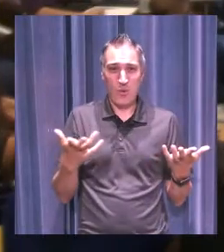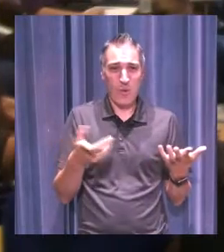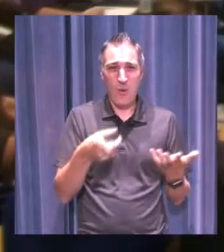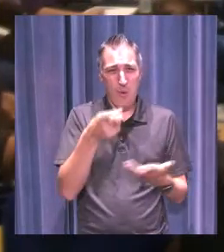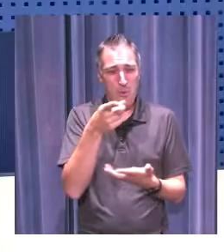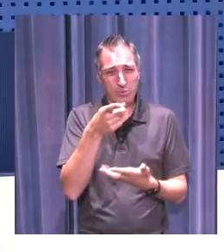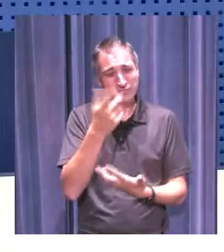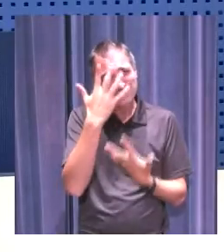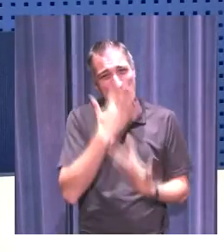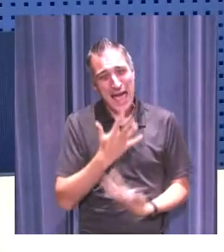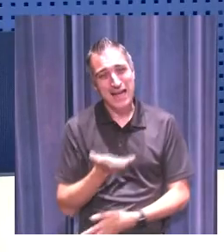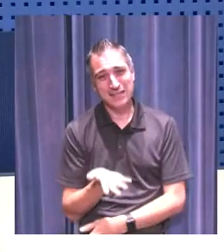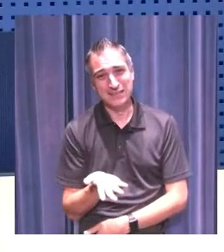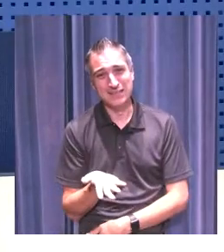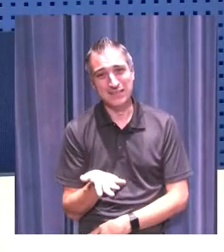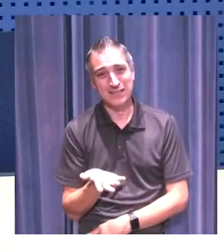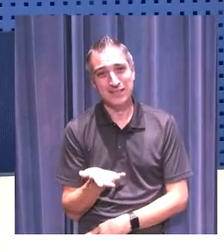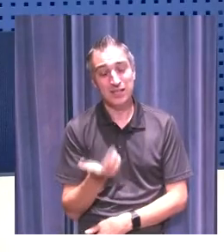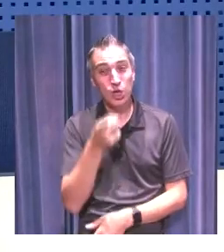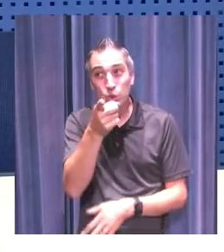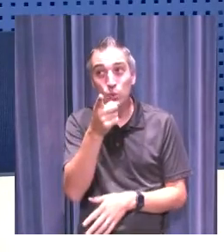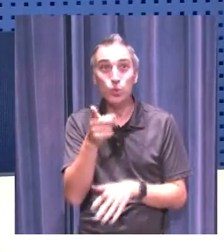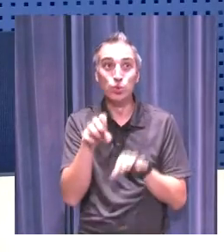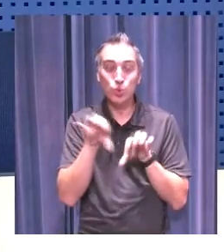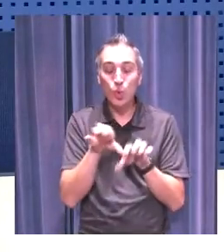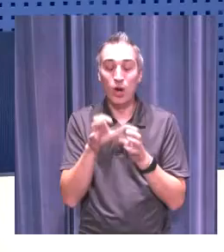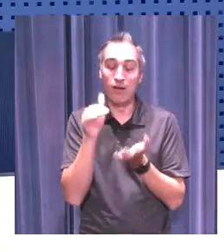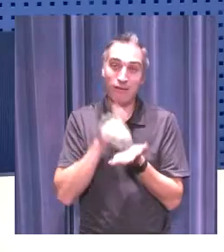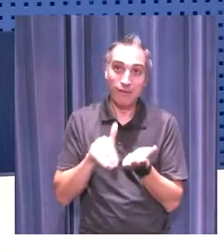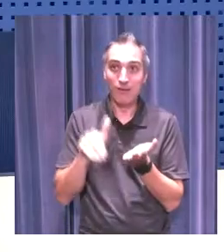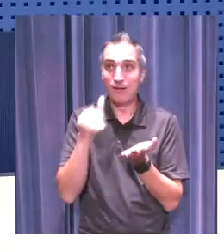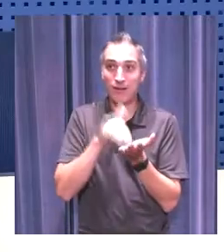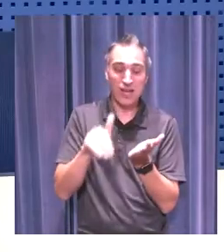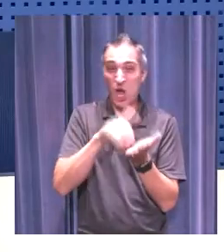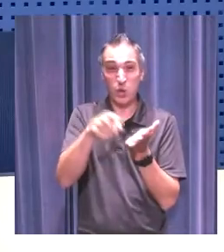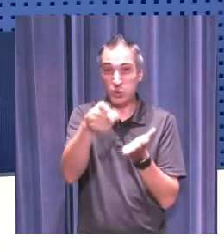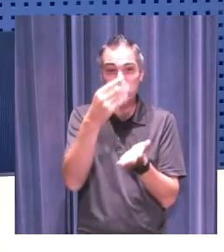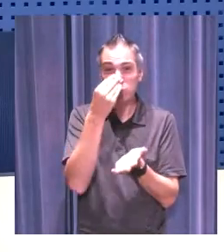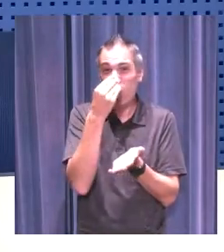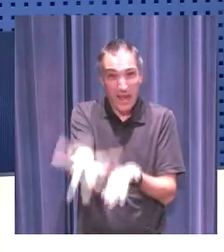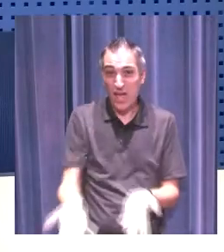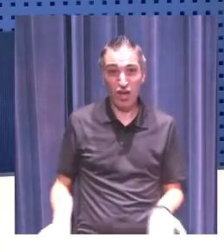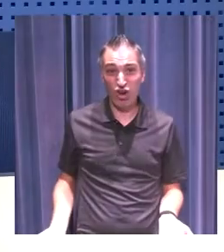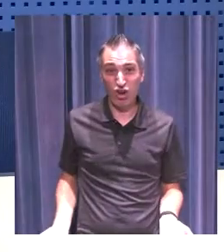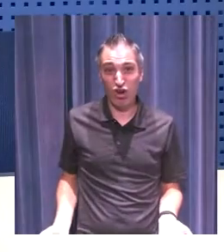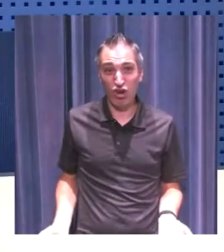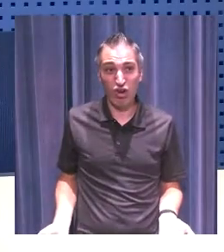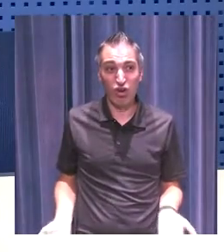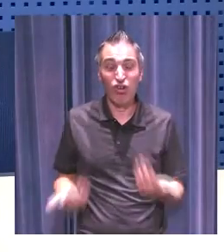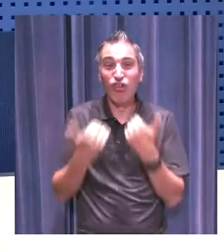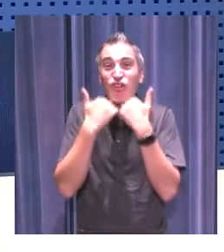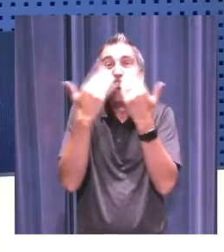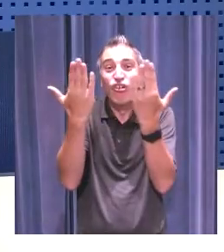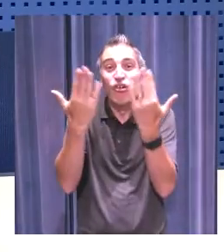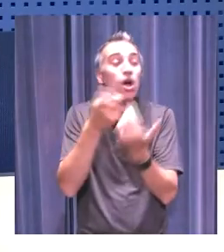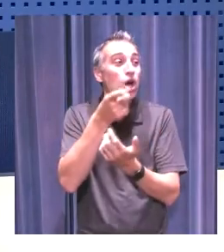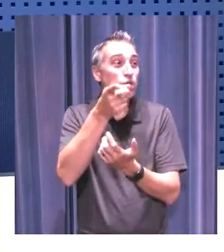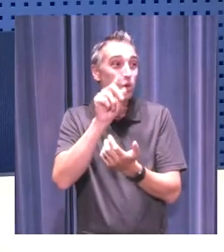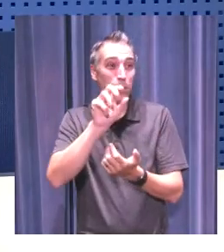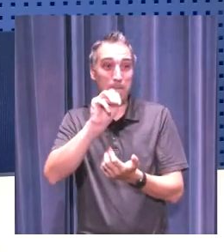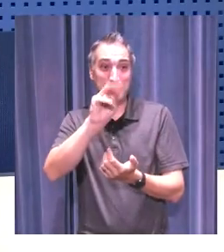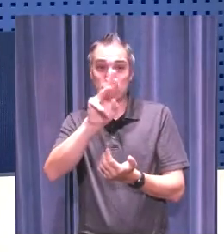it's sad. And y'all just keep doing things like you don't even care. Mr. Swanson, I think you up